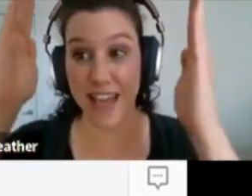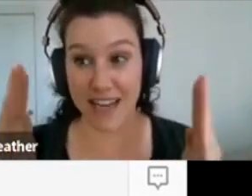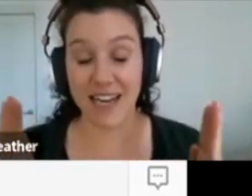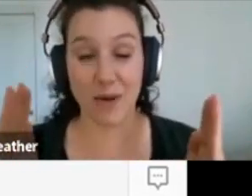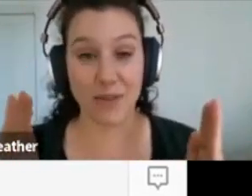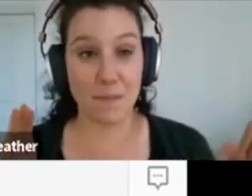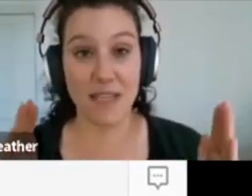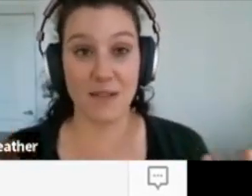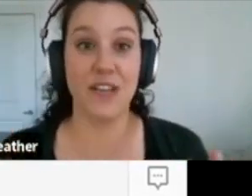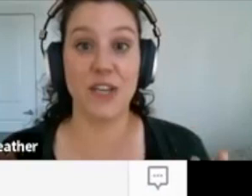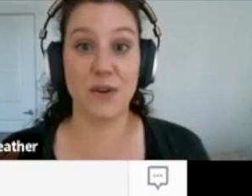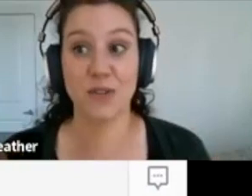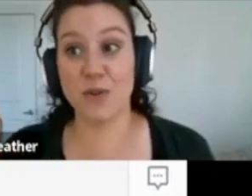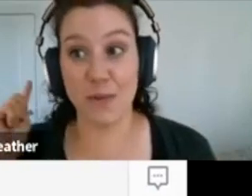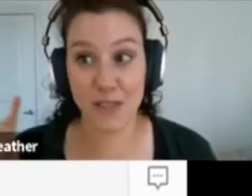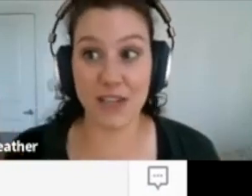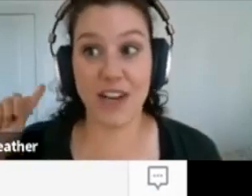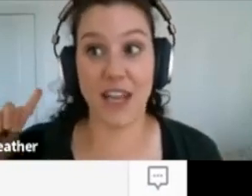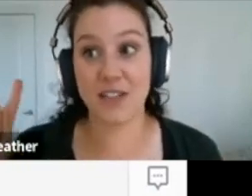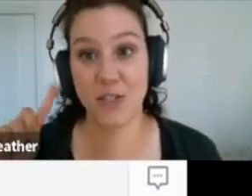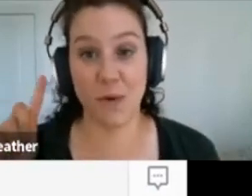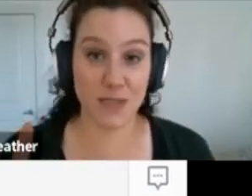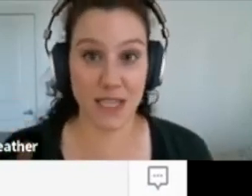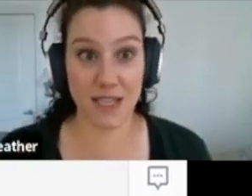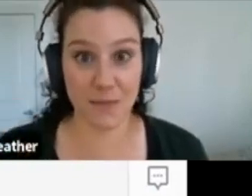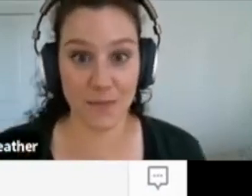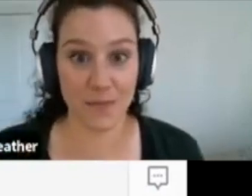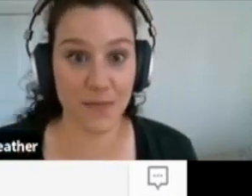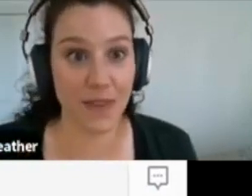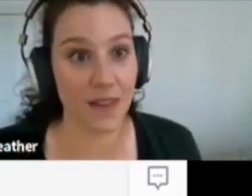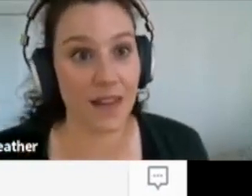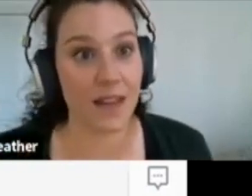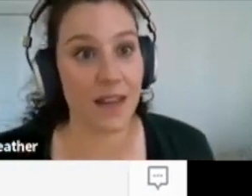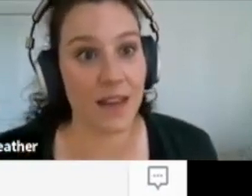will edit out that piece of video, so you won't hear it and you won't see it.